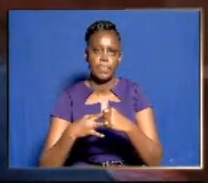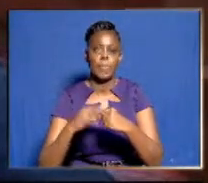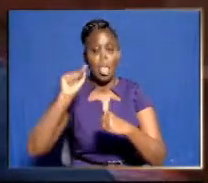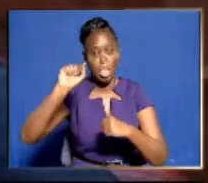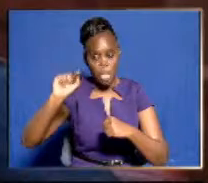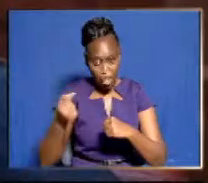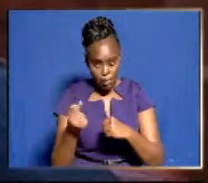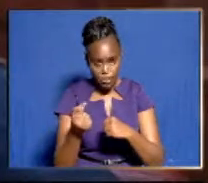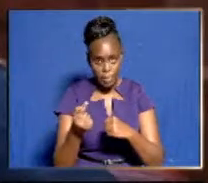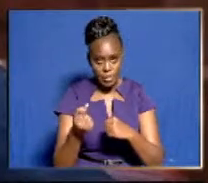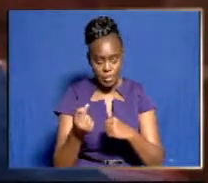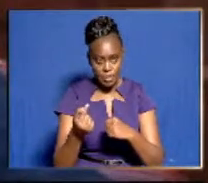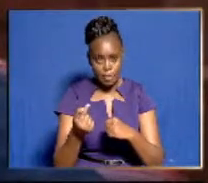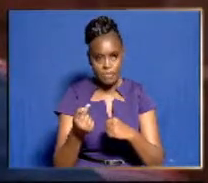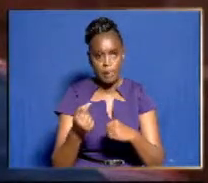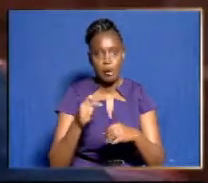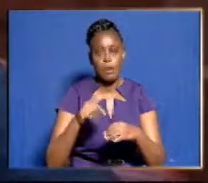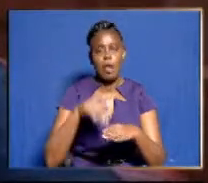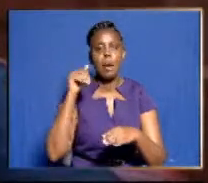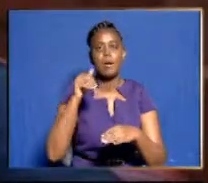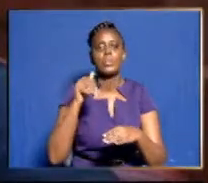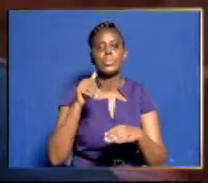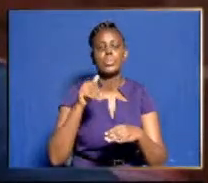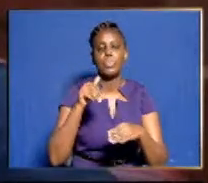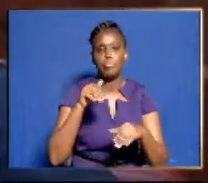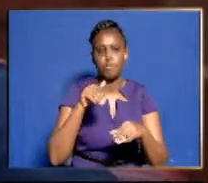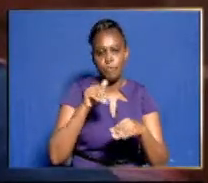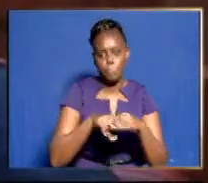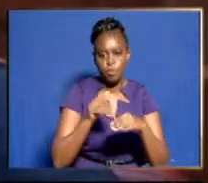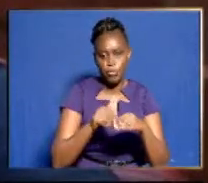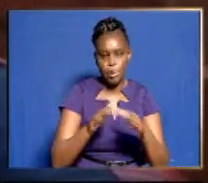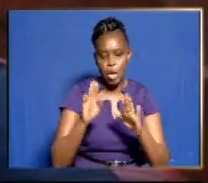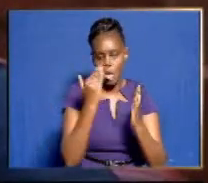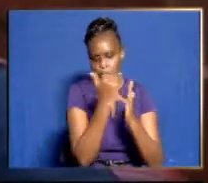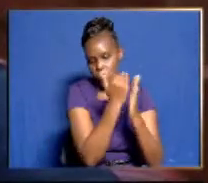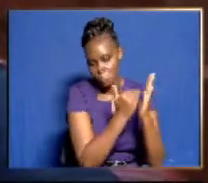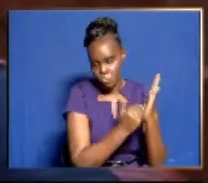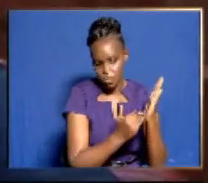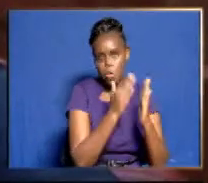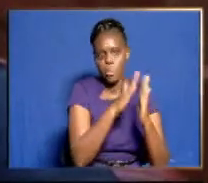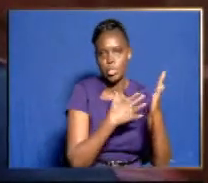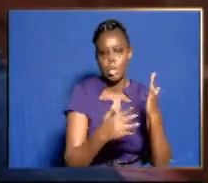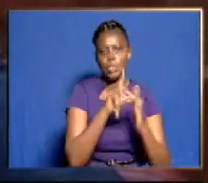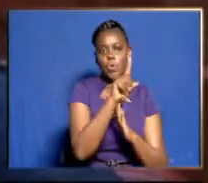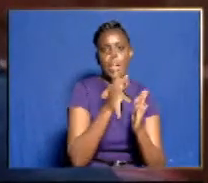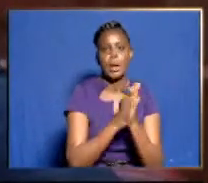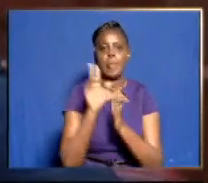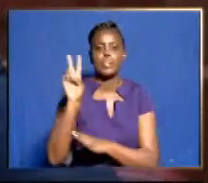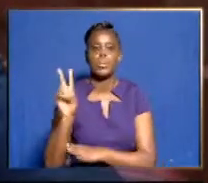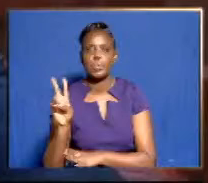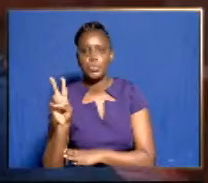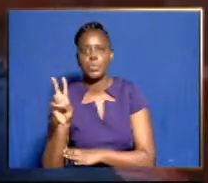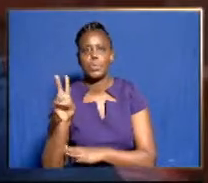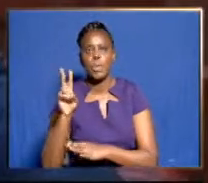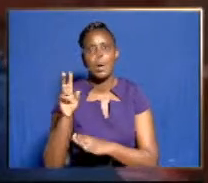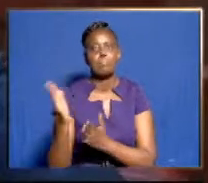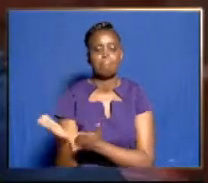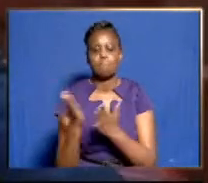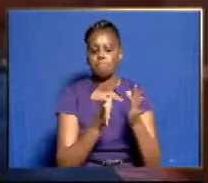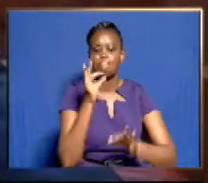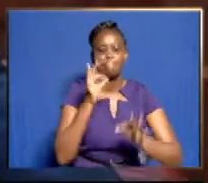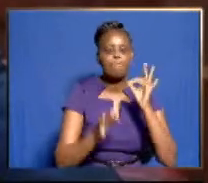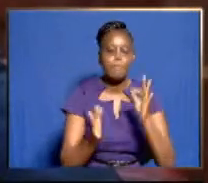20,328,000 be effected from the votes and programs as shown in Schedule 1 and 2, and of course justification provided.